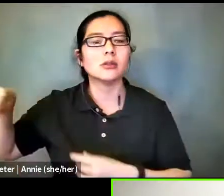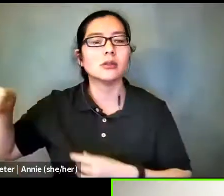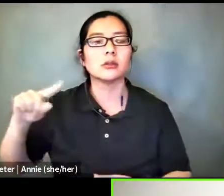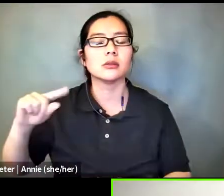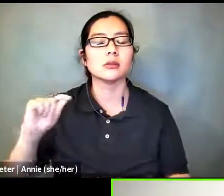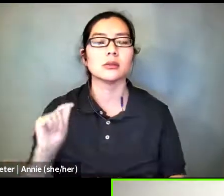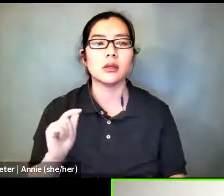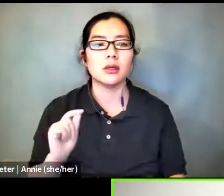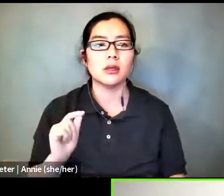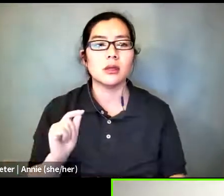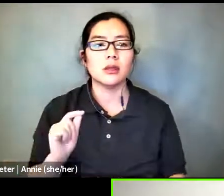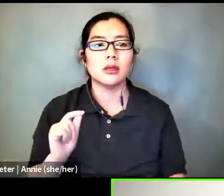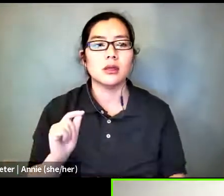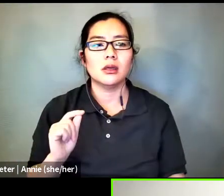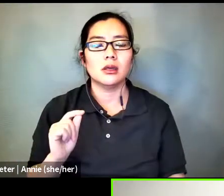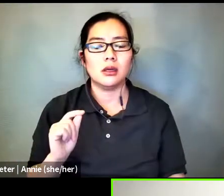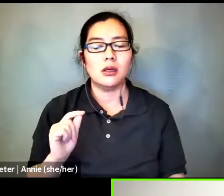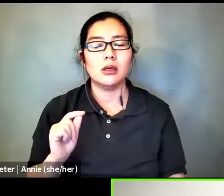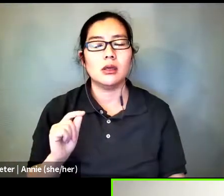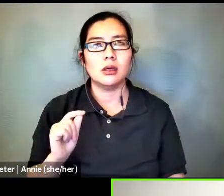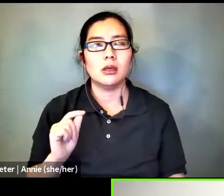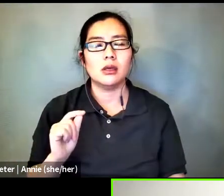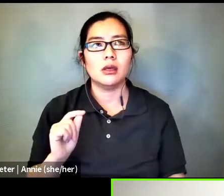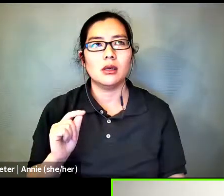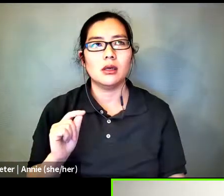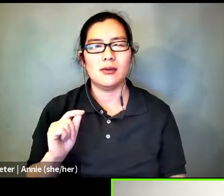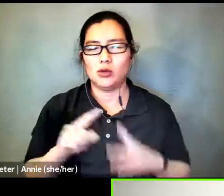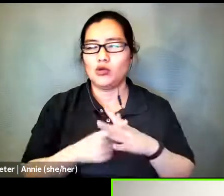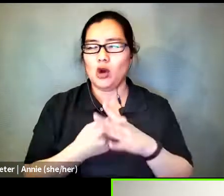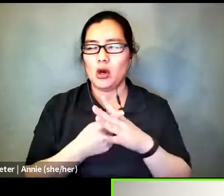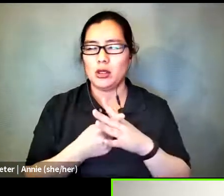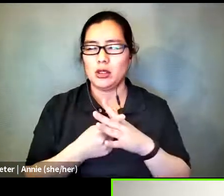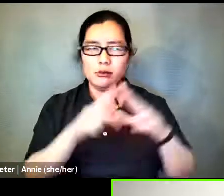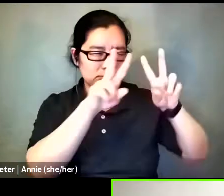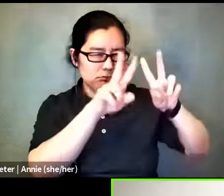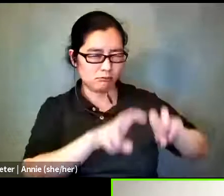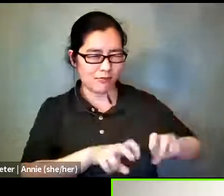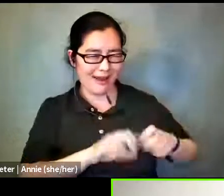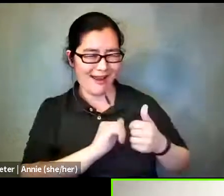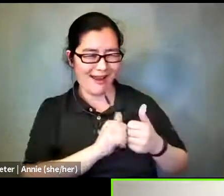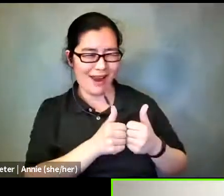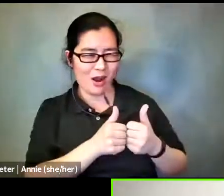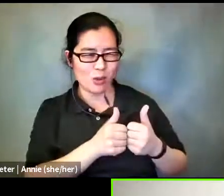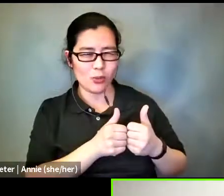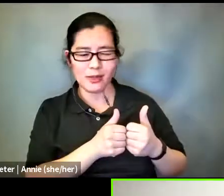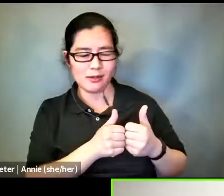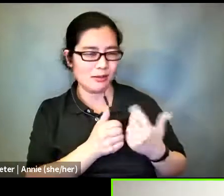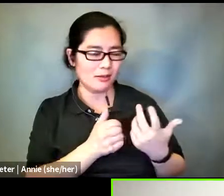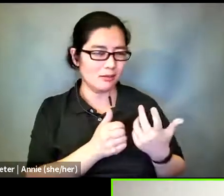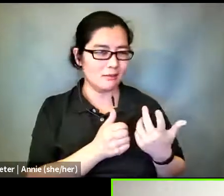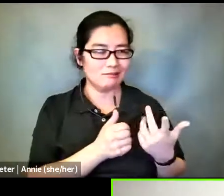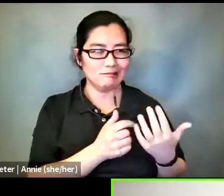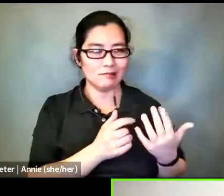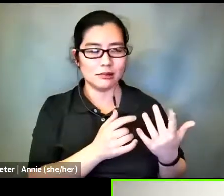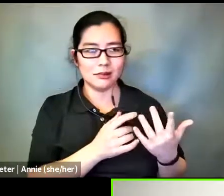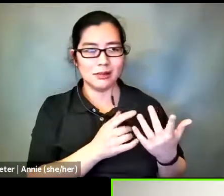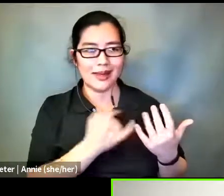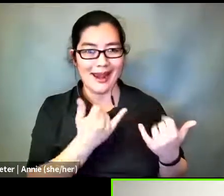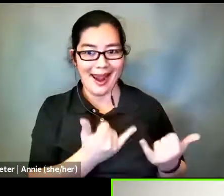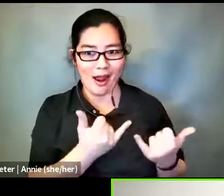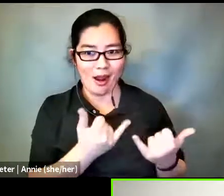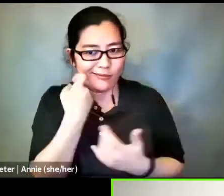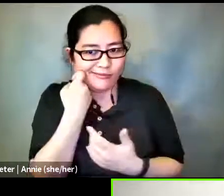got inbound requests looking specifically at how do we counteract this work to support the Asian community,